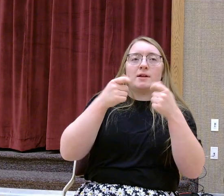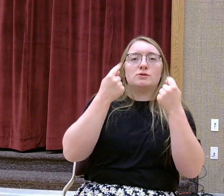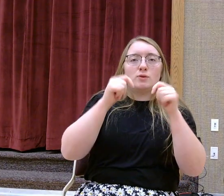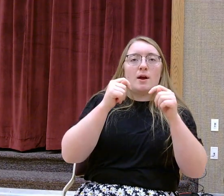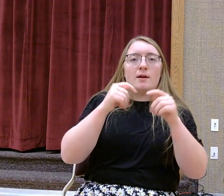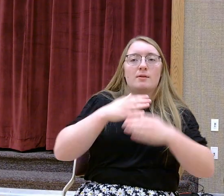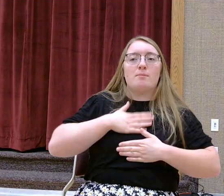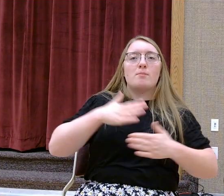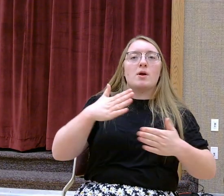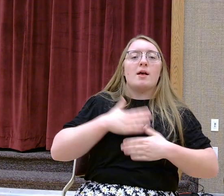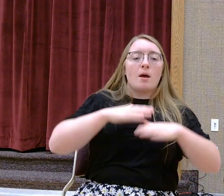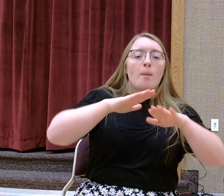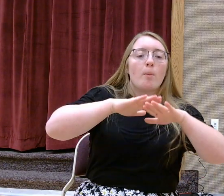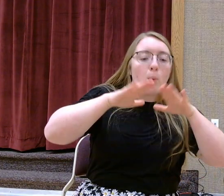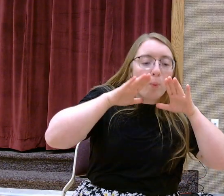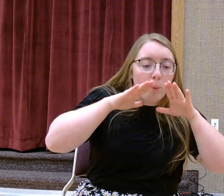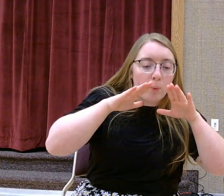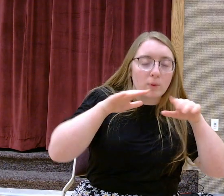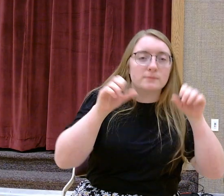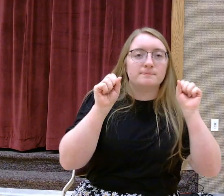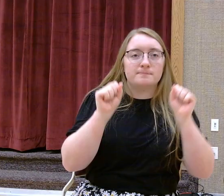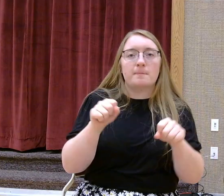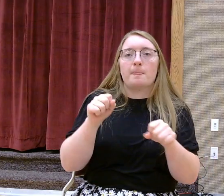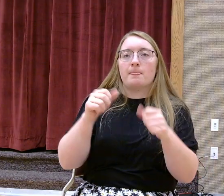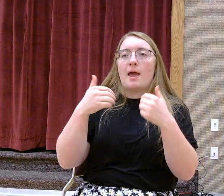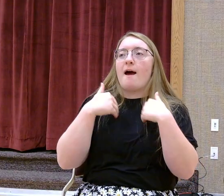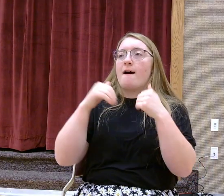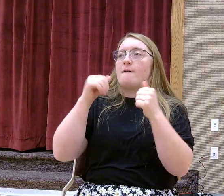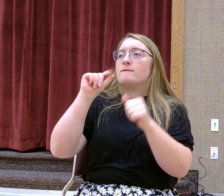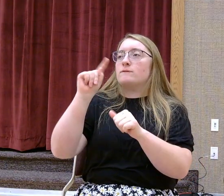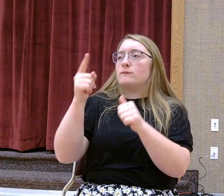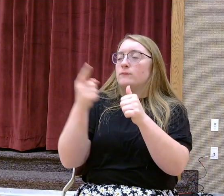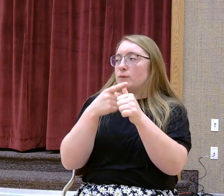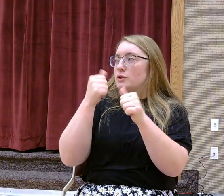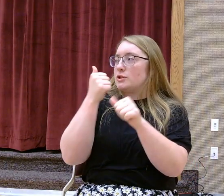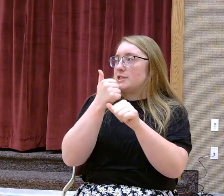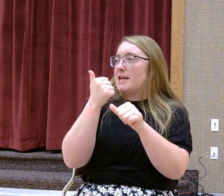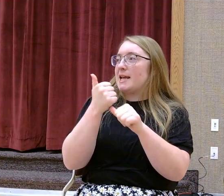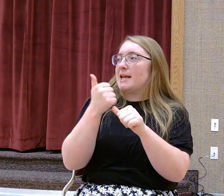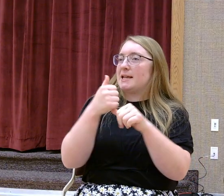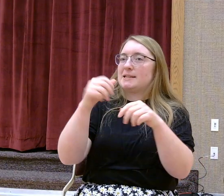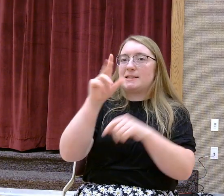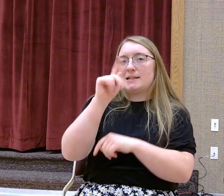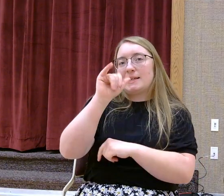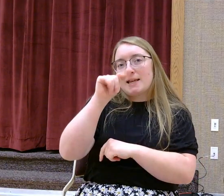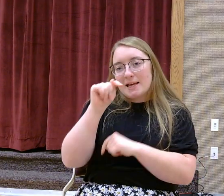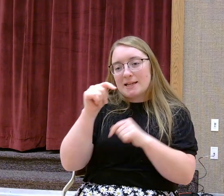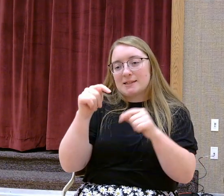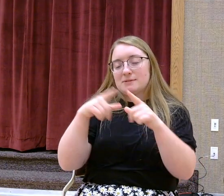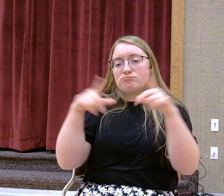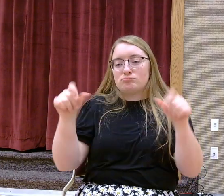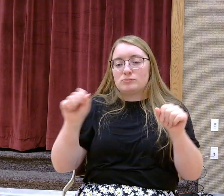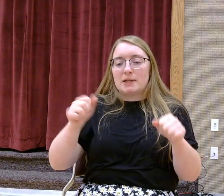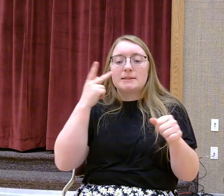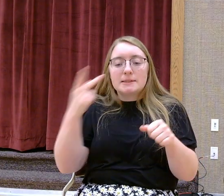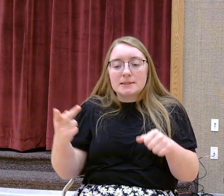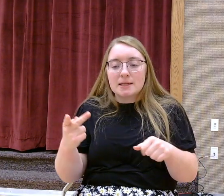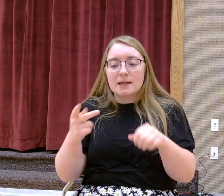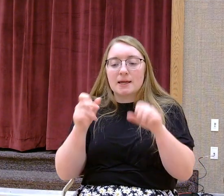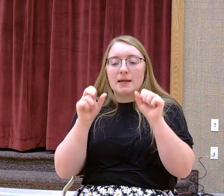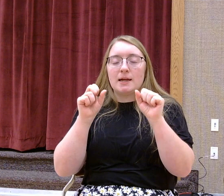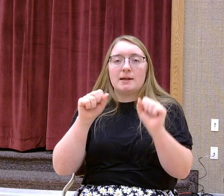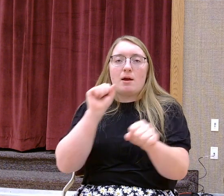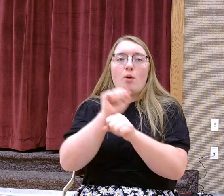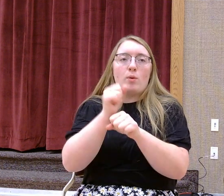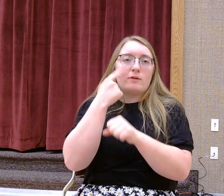first aid kits. Sister Grimes brought some first aid kits here too that you can look through, and some of the things that you can work on for your own first aid kits at